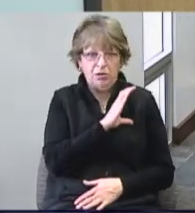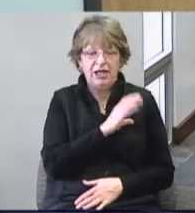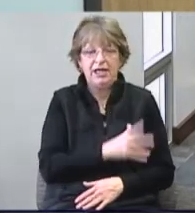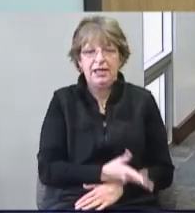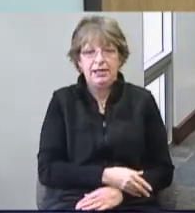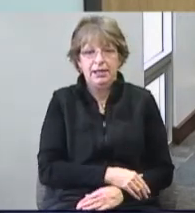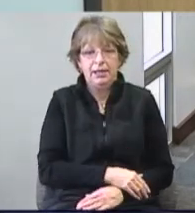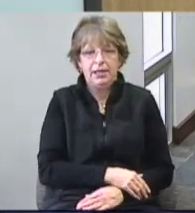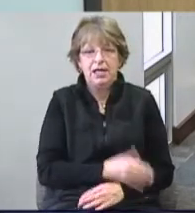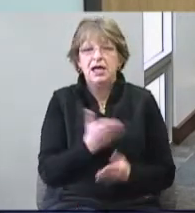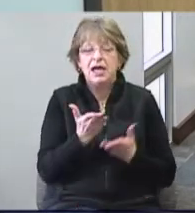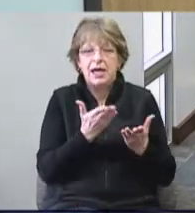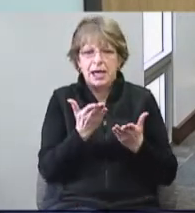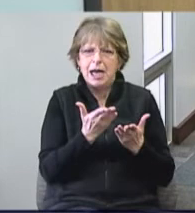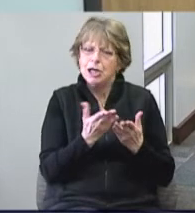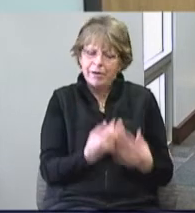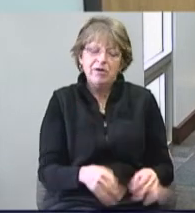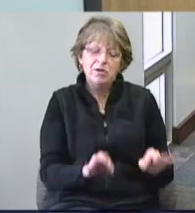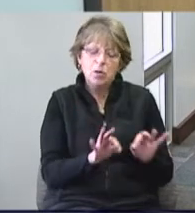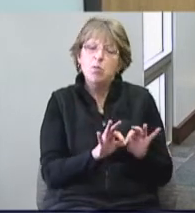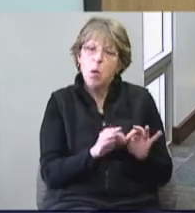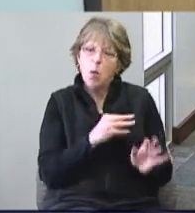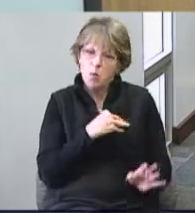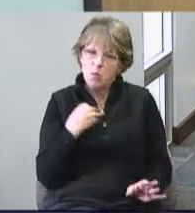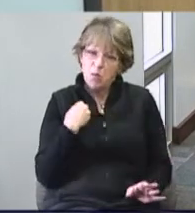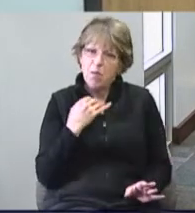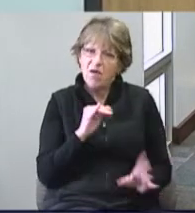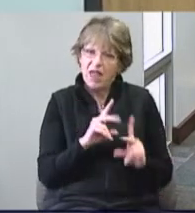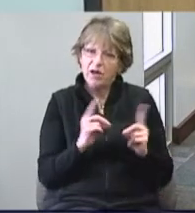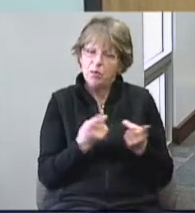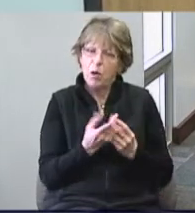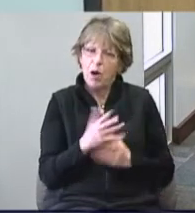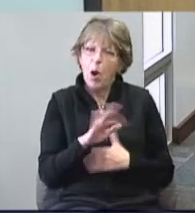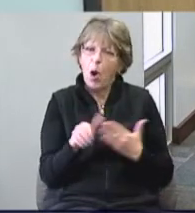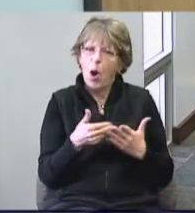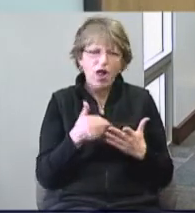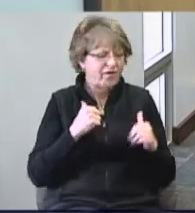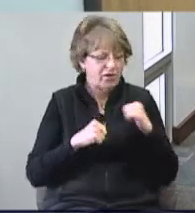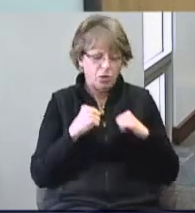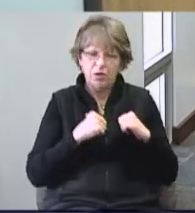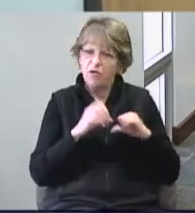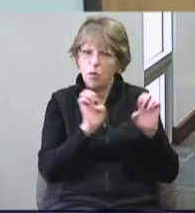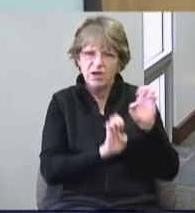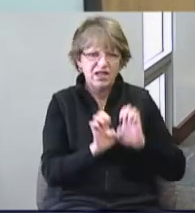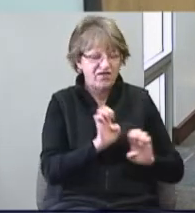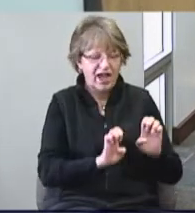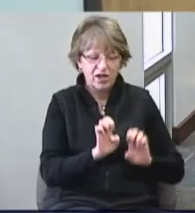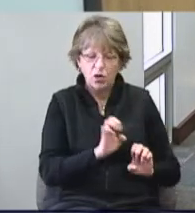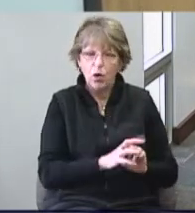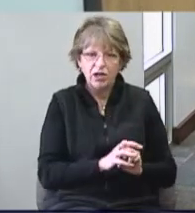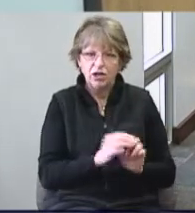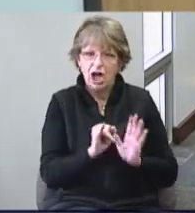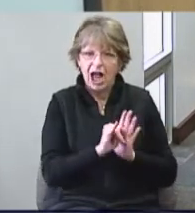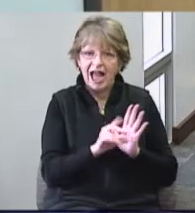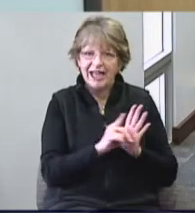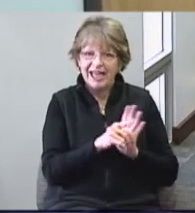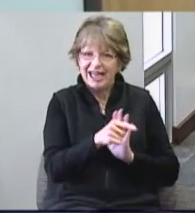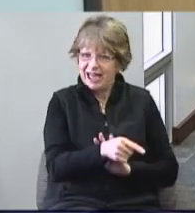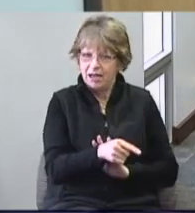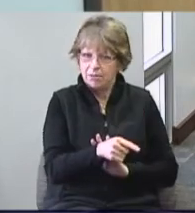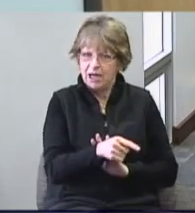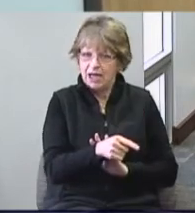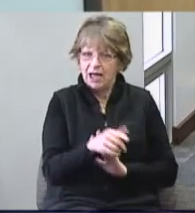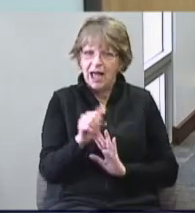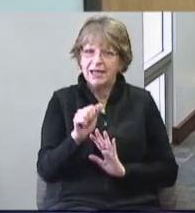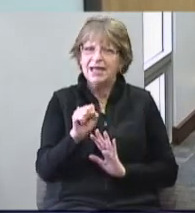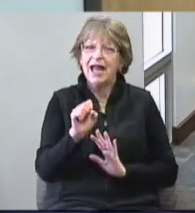He served as a valuable member of the department. All of his performance evaluations identify him as an asset to the